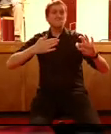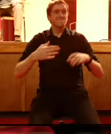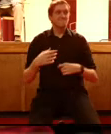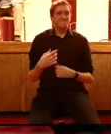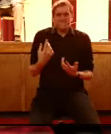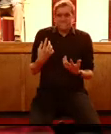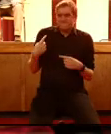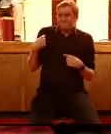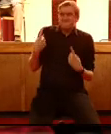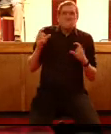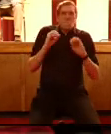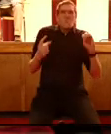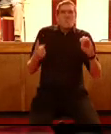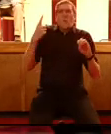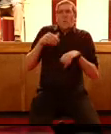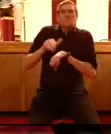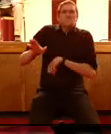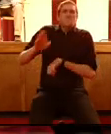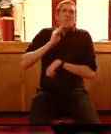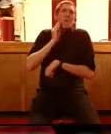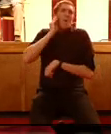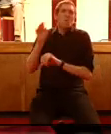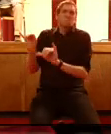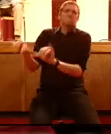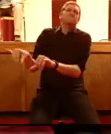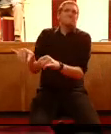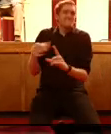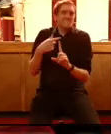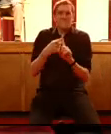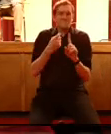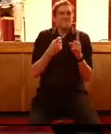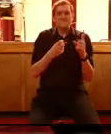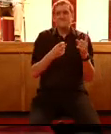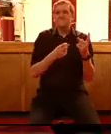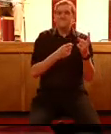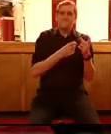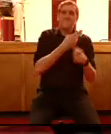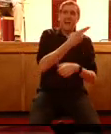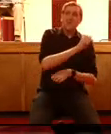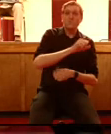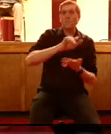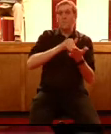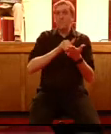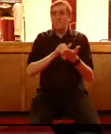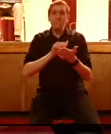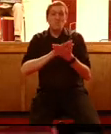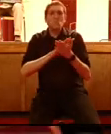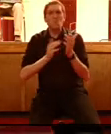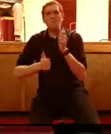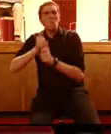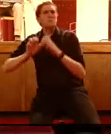And we've been doing the really cool work. We've been home from the high school, middle school, and most of our elementary schools. So it's been working.